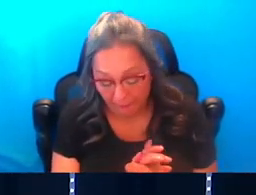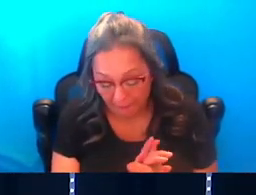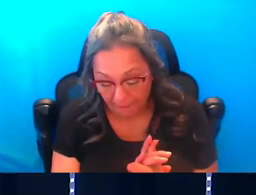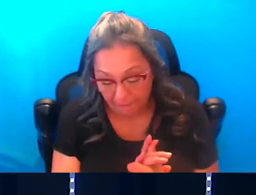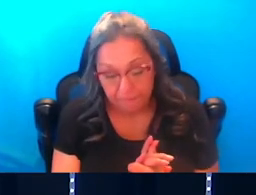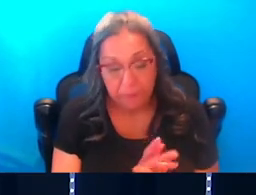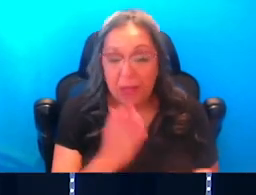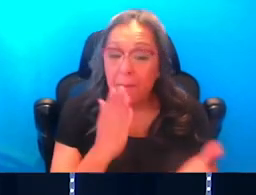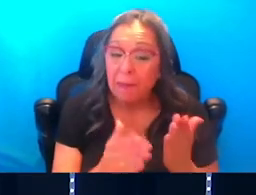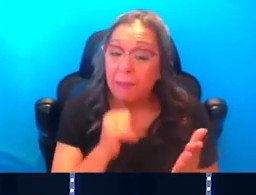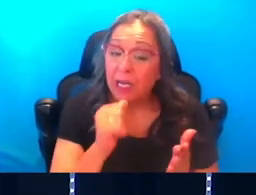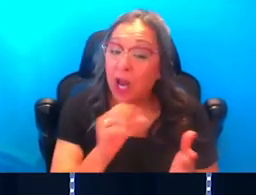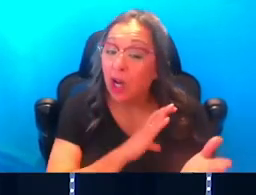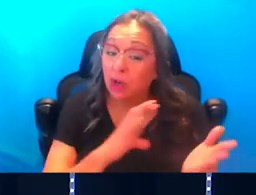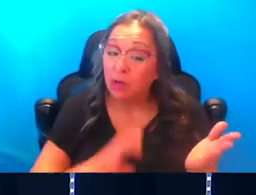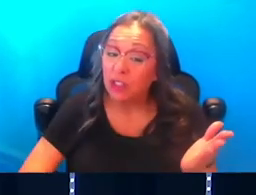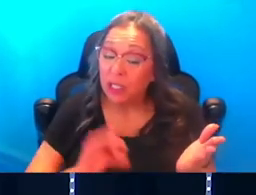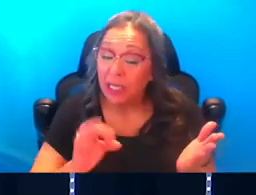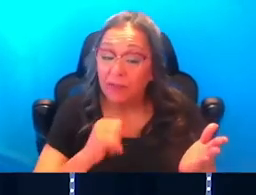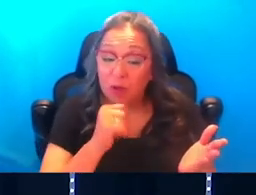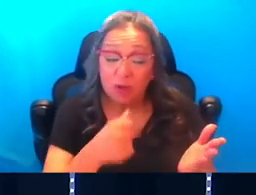You might not be a Christian.